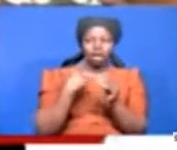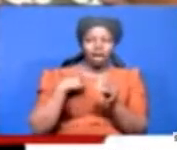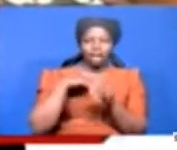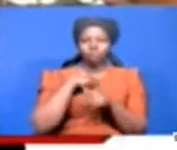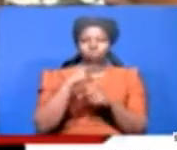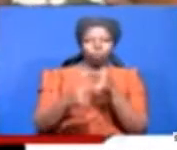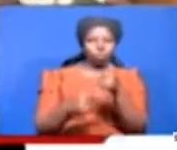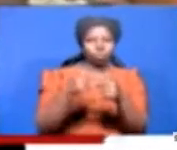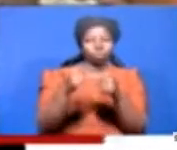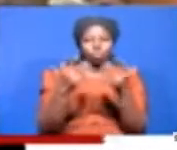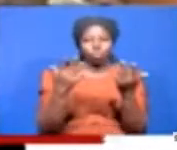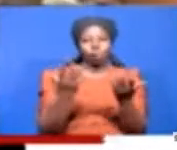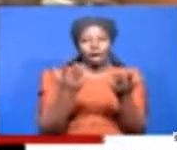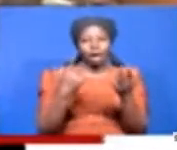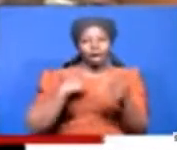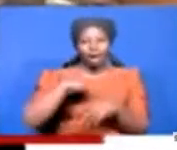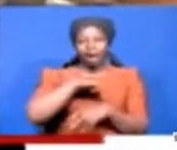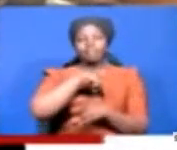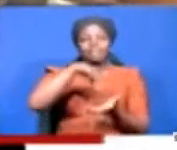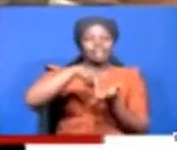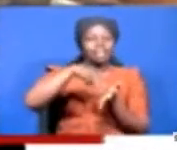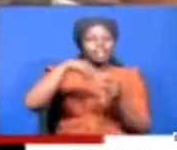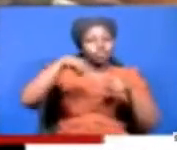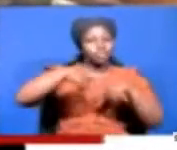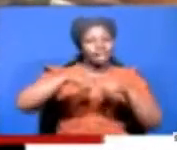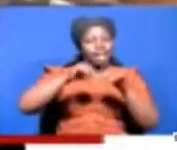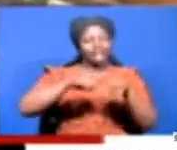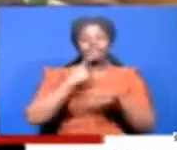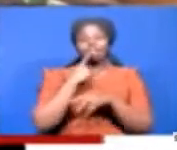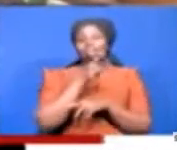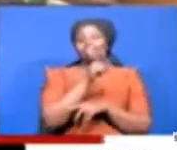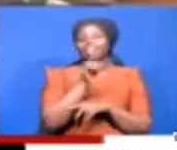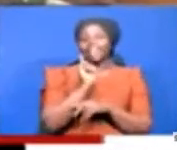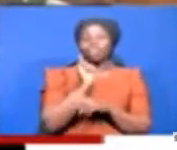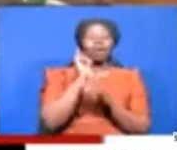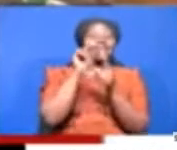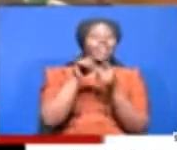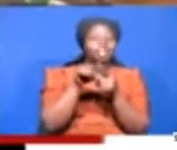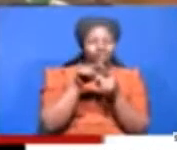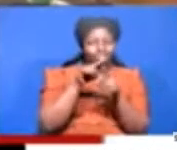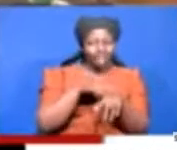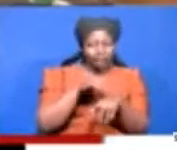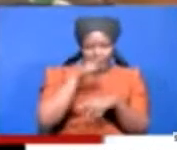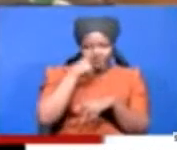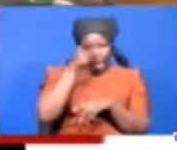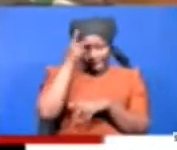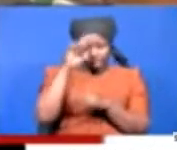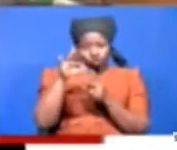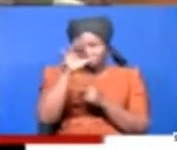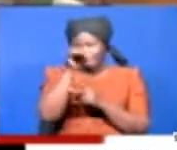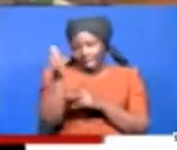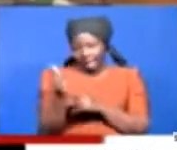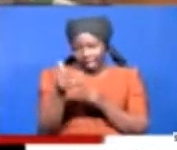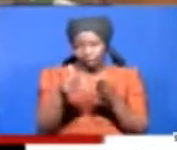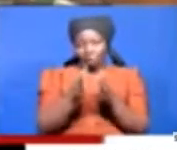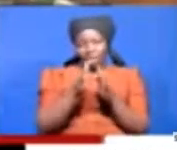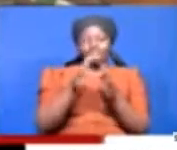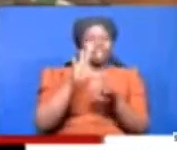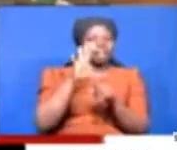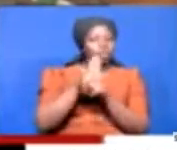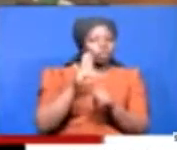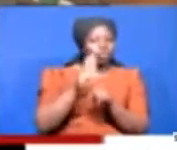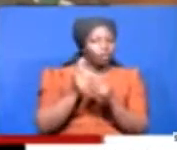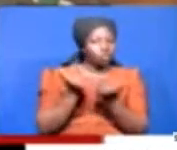Where we are standing from, I can now tell you, unless the parents choose otherwise, that the majority, the great majority of the